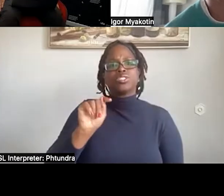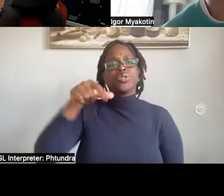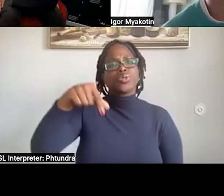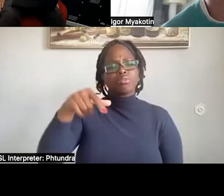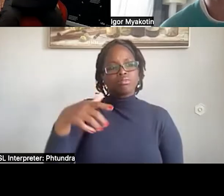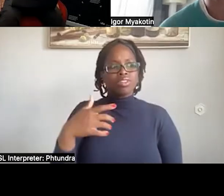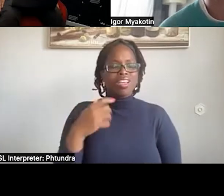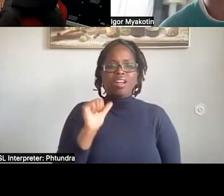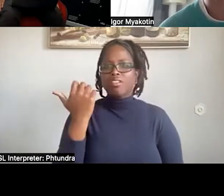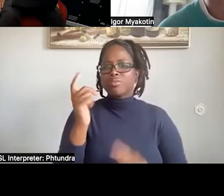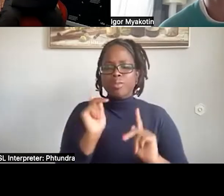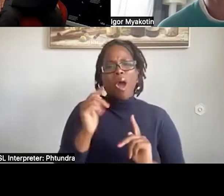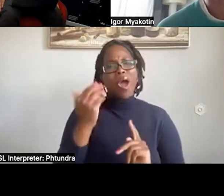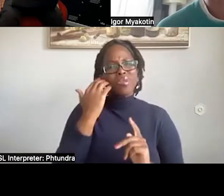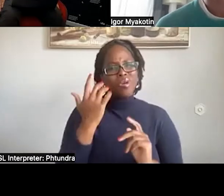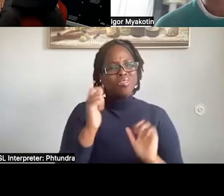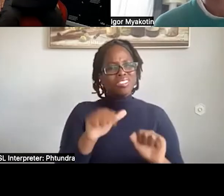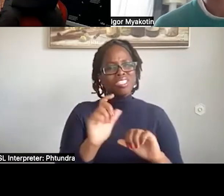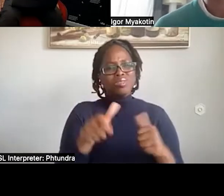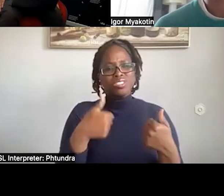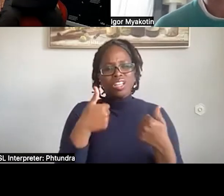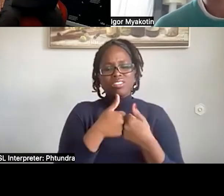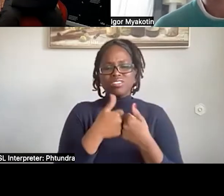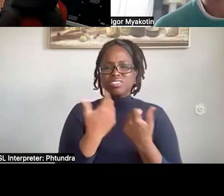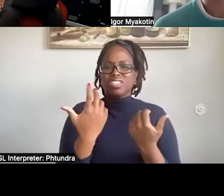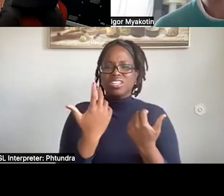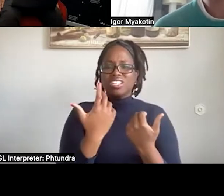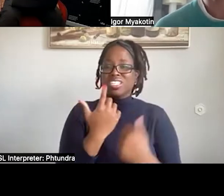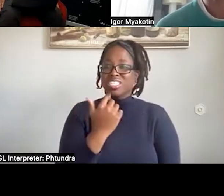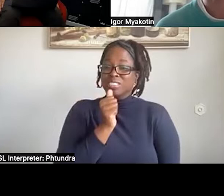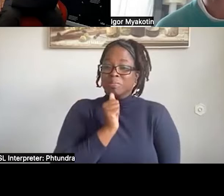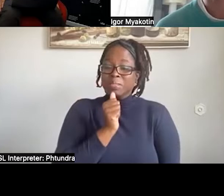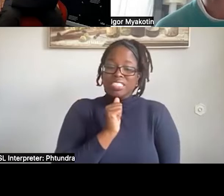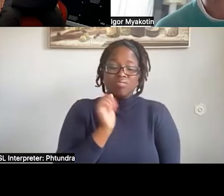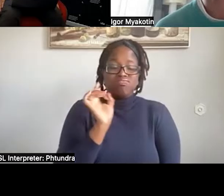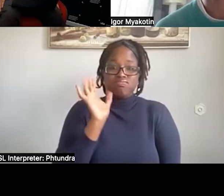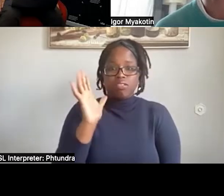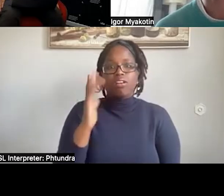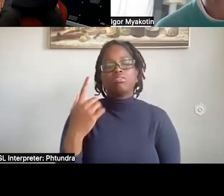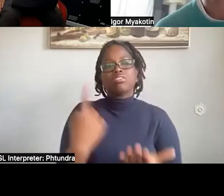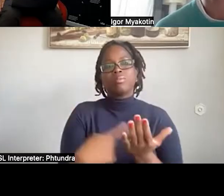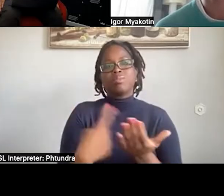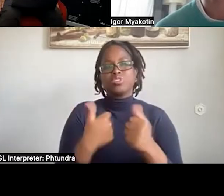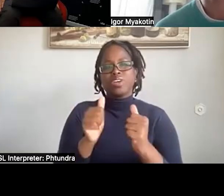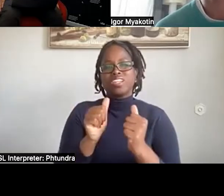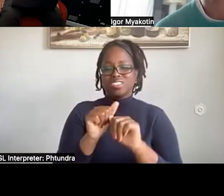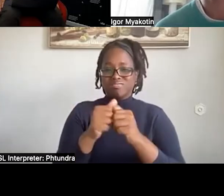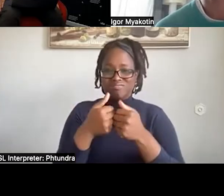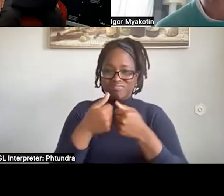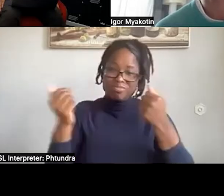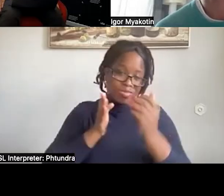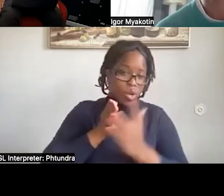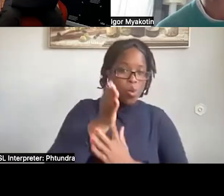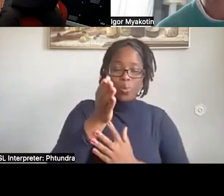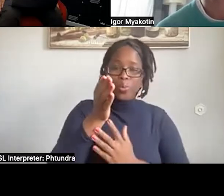hard and unbearable sometimes to break through. So for me, it was very clear